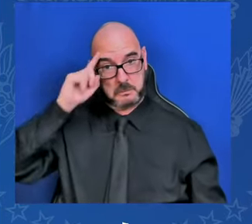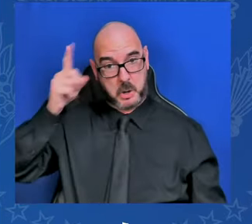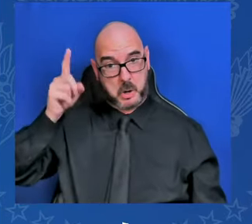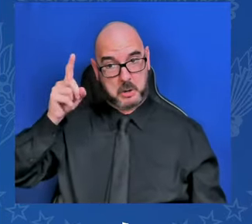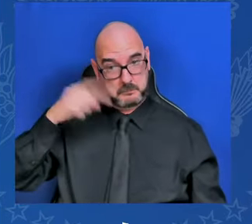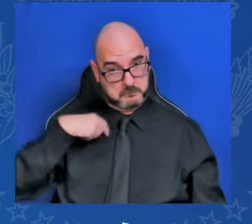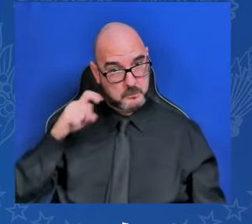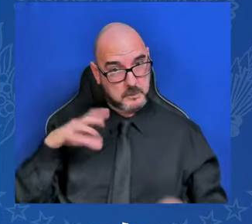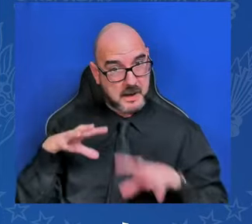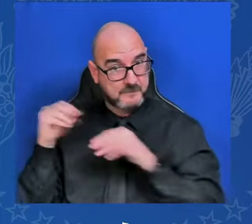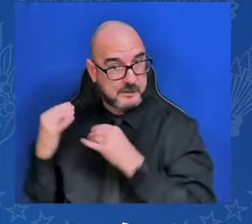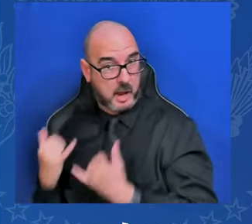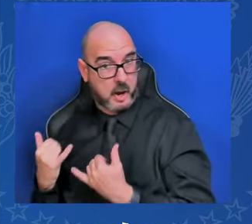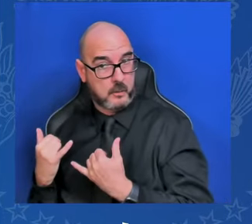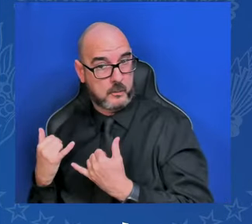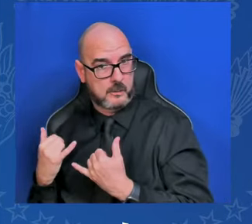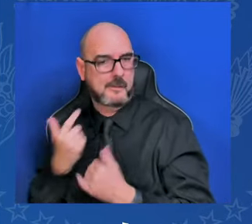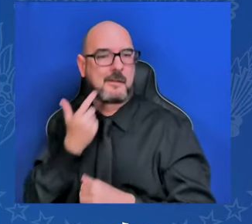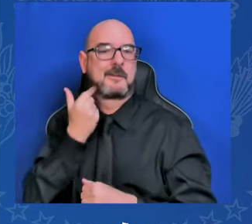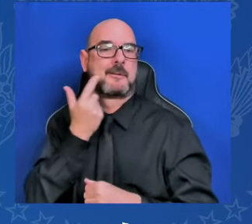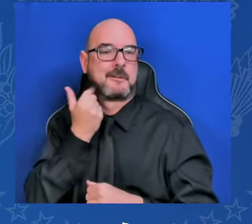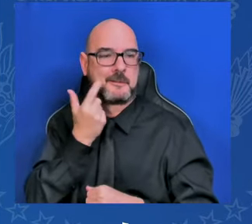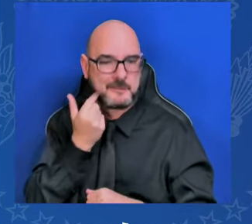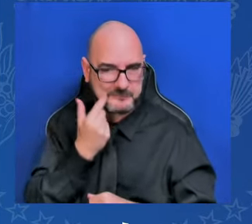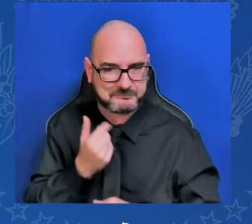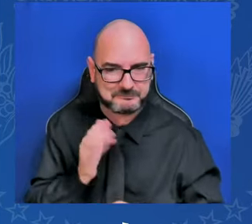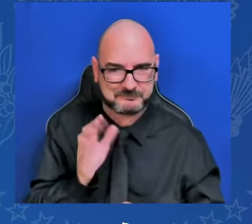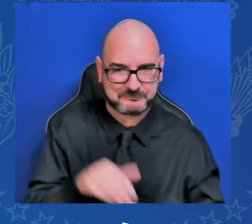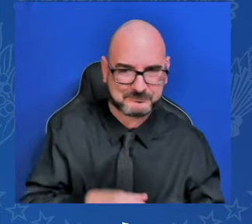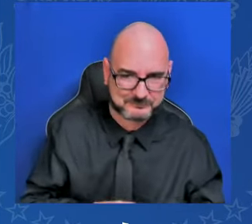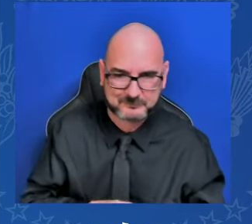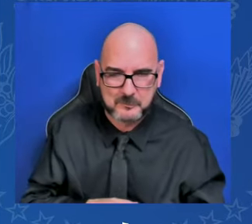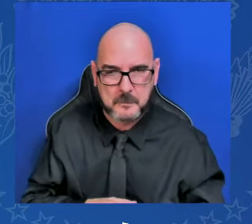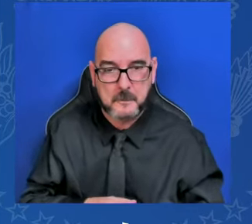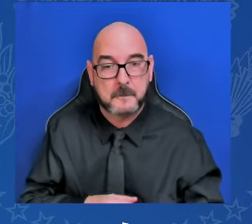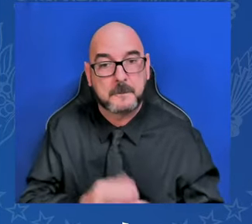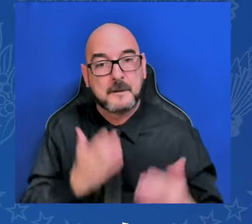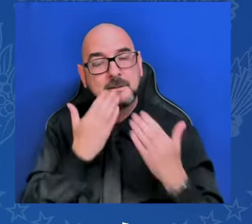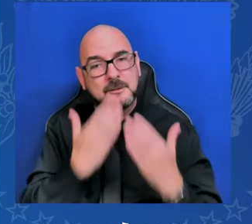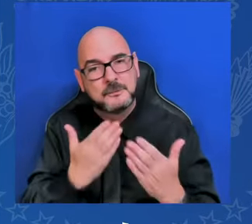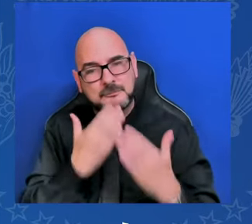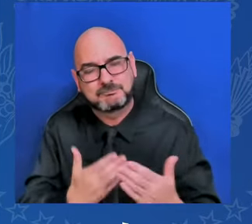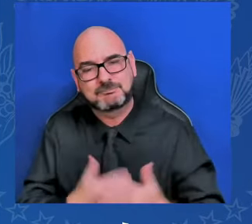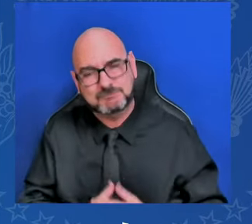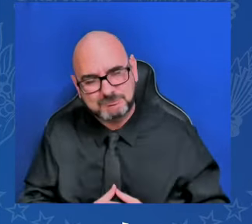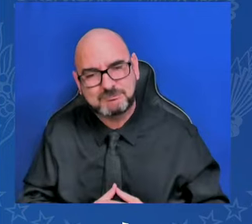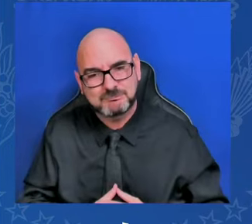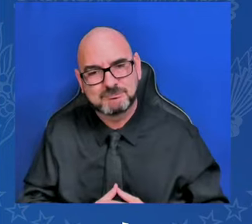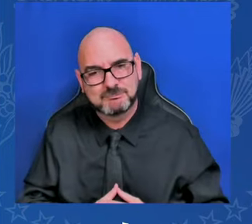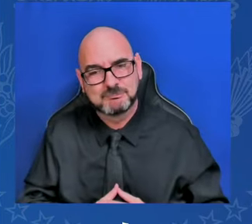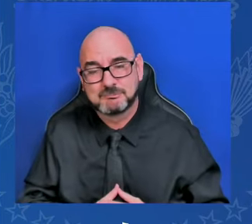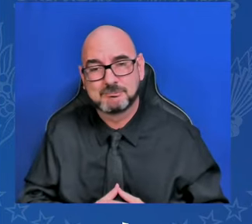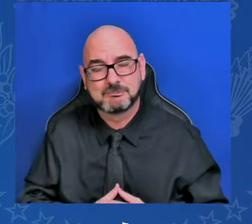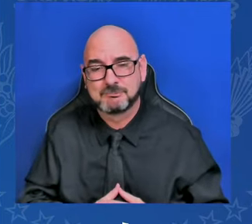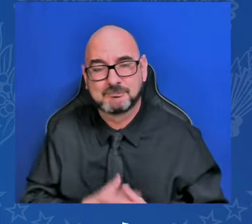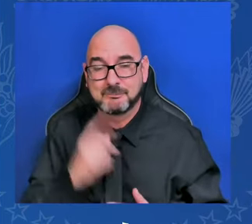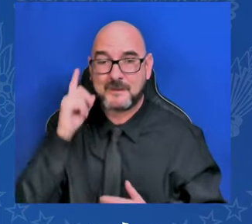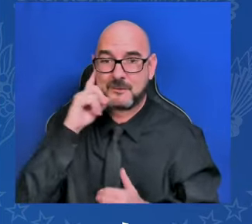Thank you all so very, very much. I don't see her, but I hear my buddy Nancy Pelosi's here. Are you here,